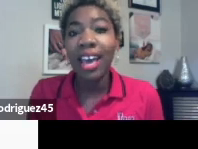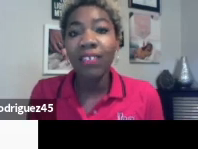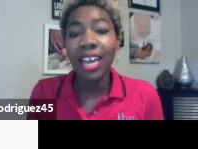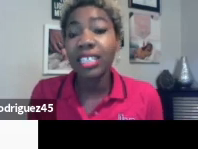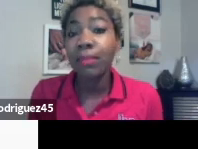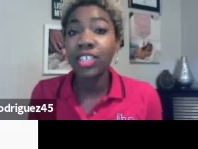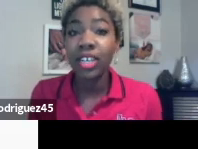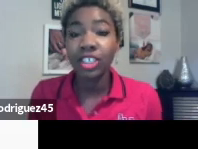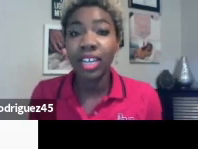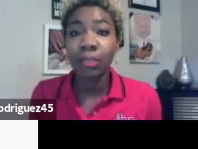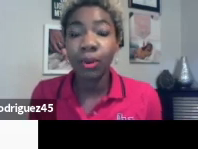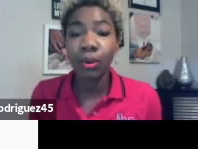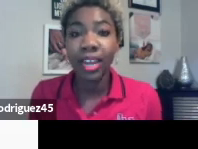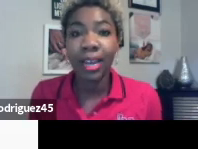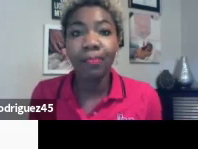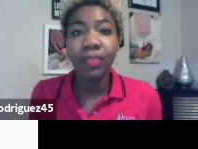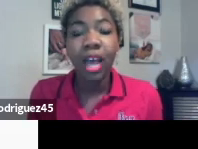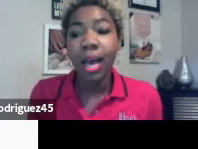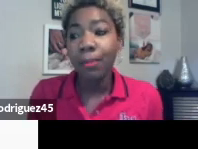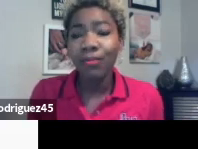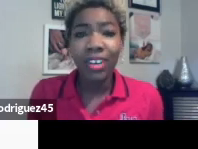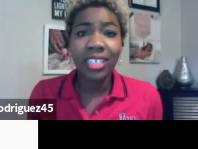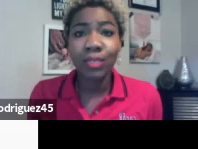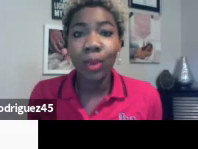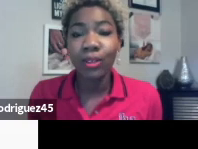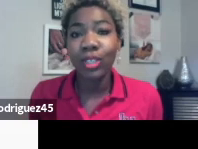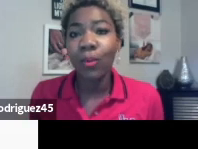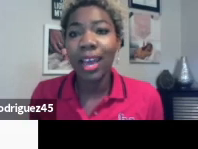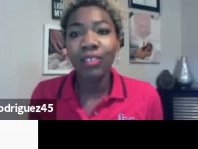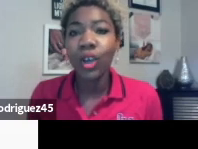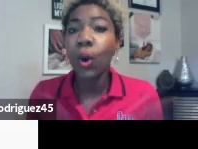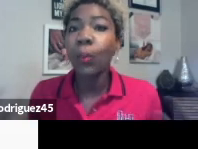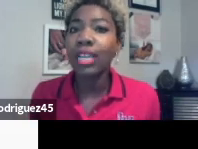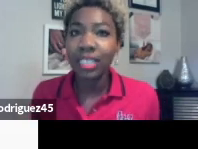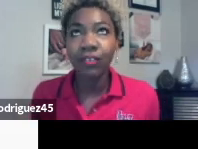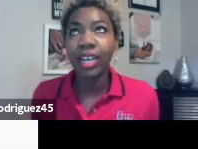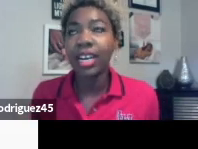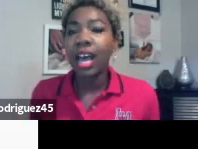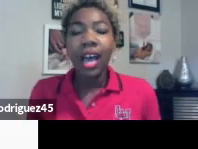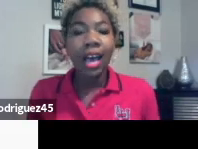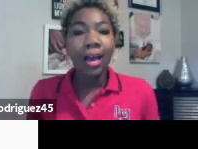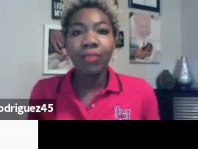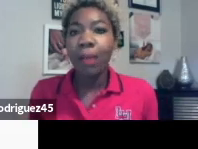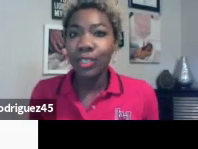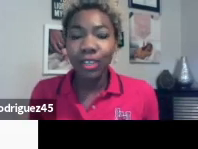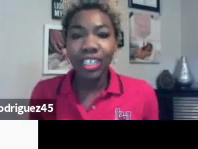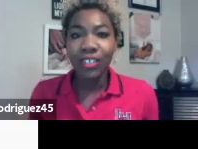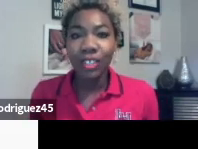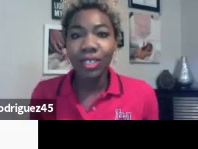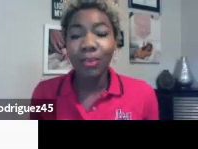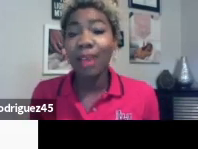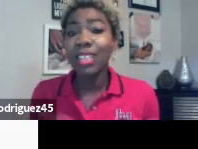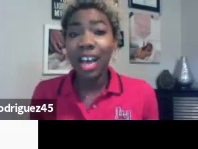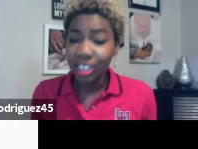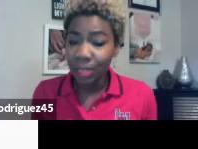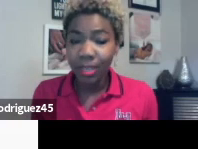We have a semester exchange program in France as well. So we have so many different opportunities for